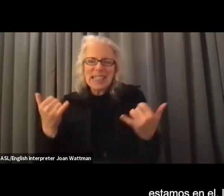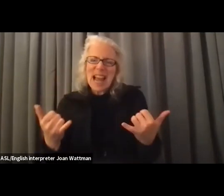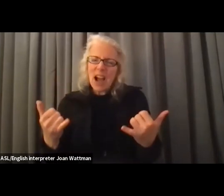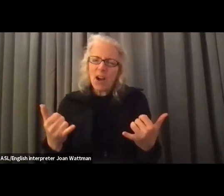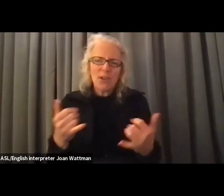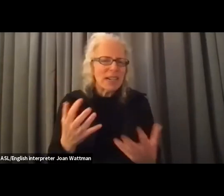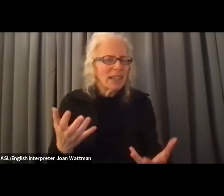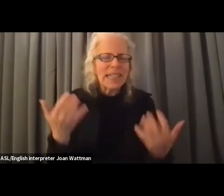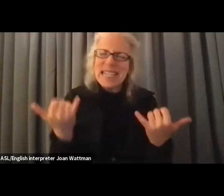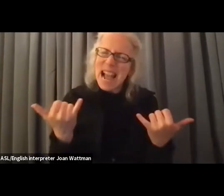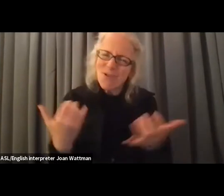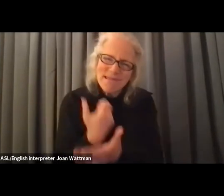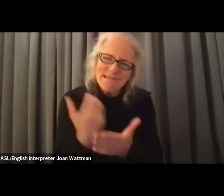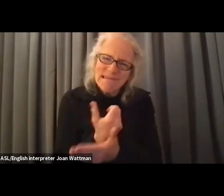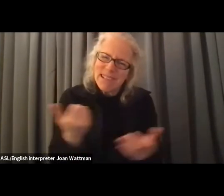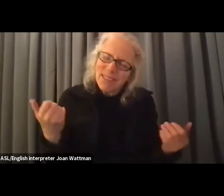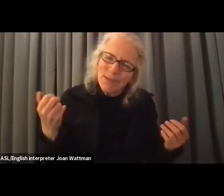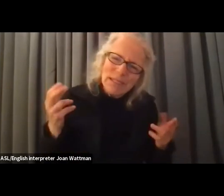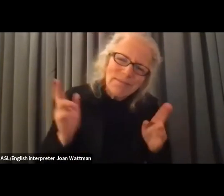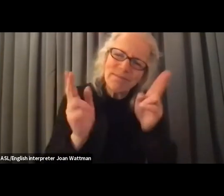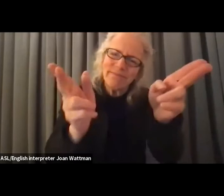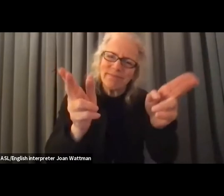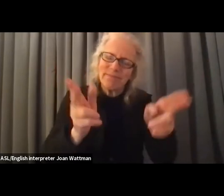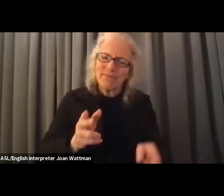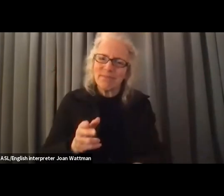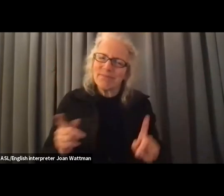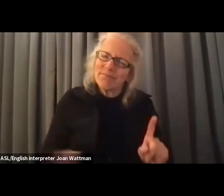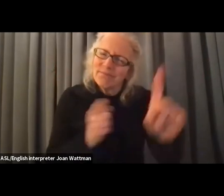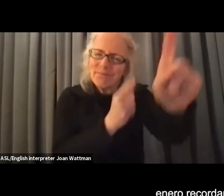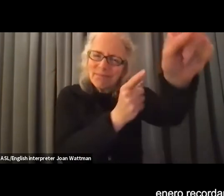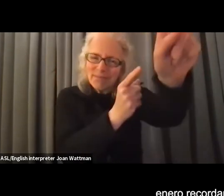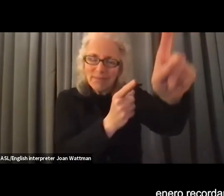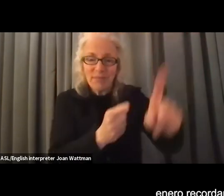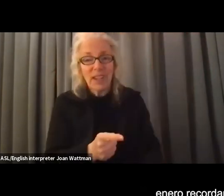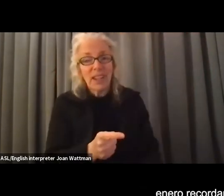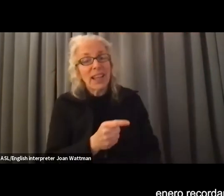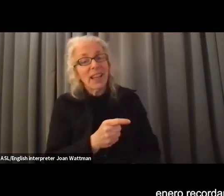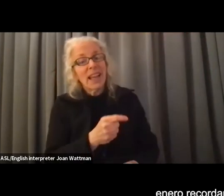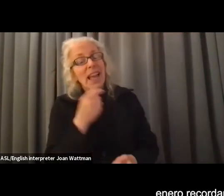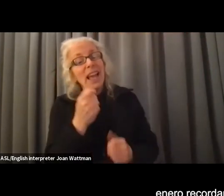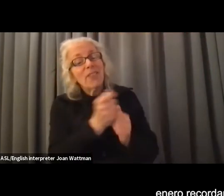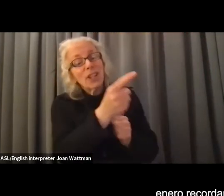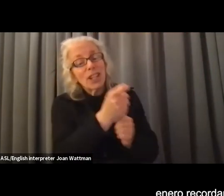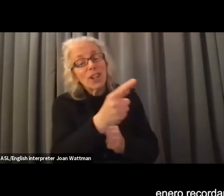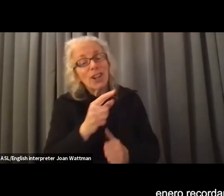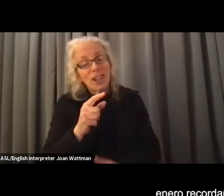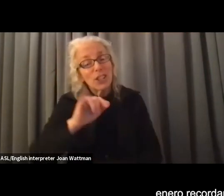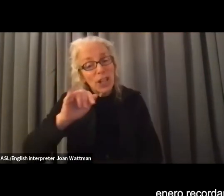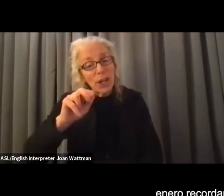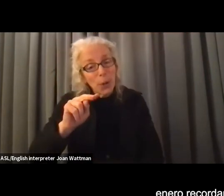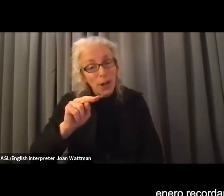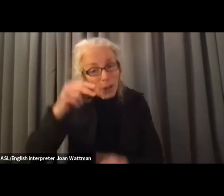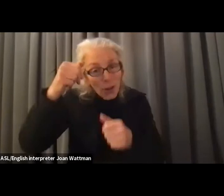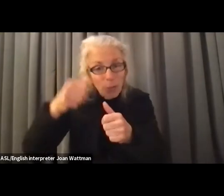of now. And at the end of his life, every January, we remember Dr. King, but we often remember him